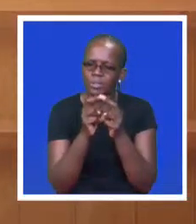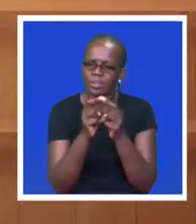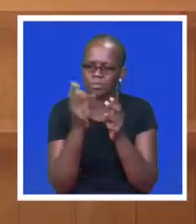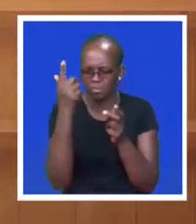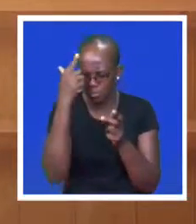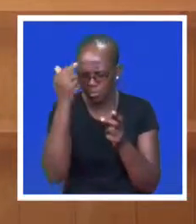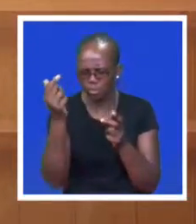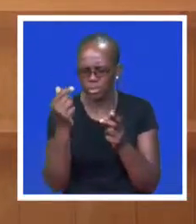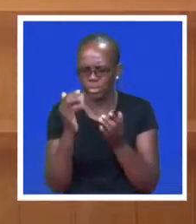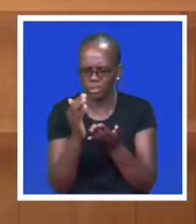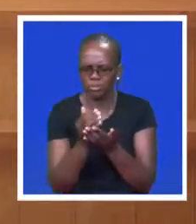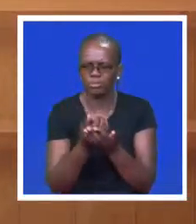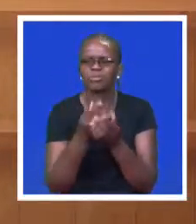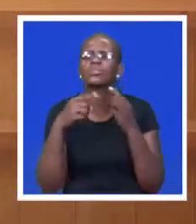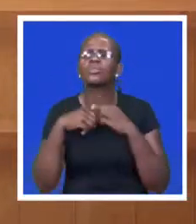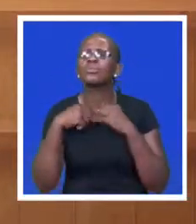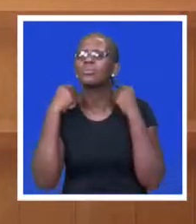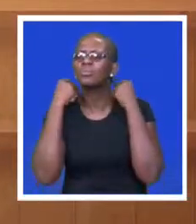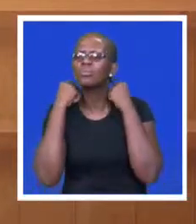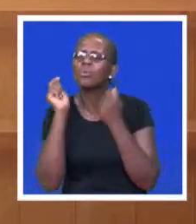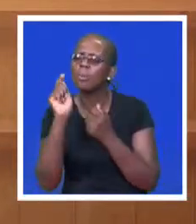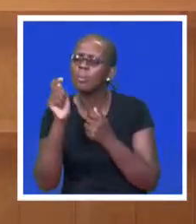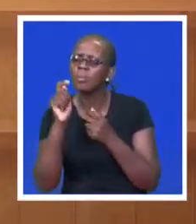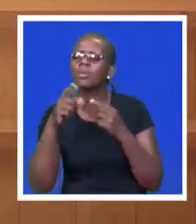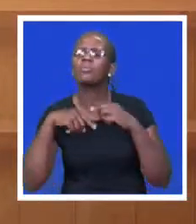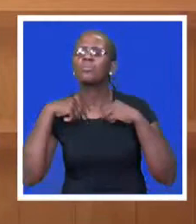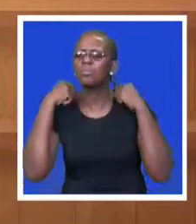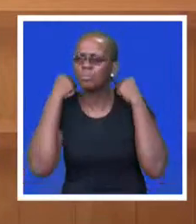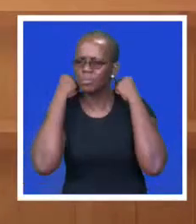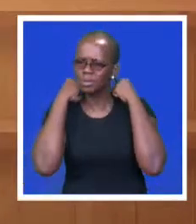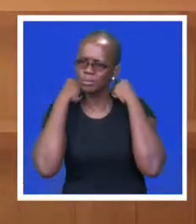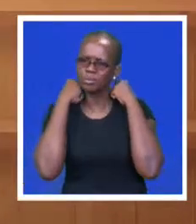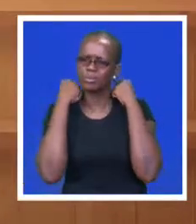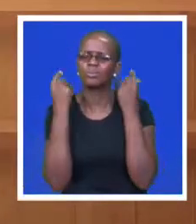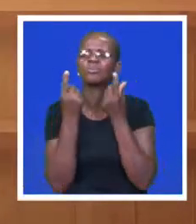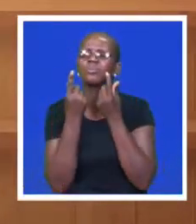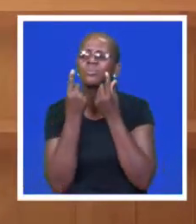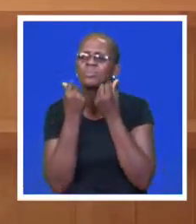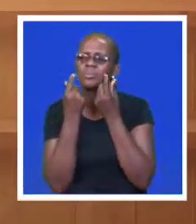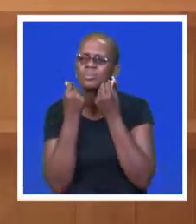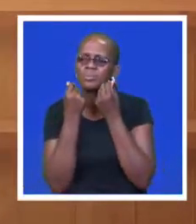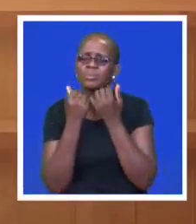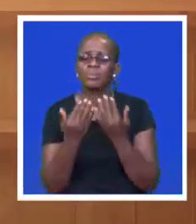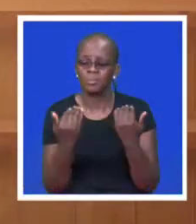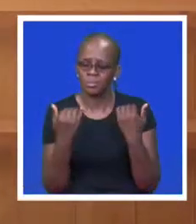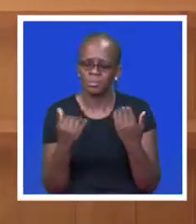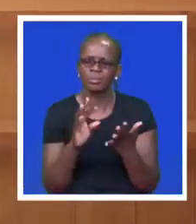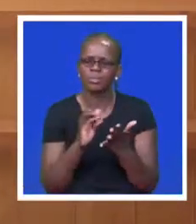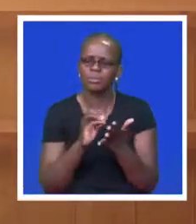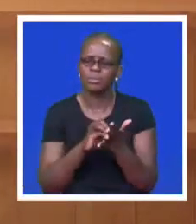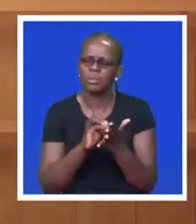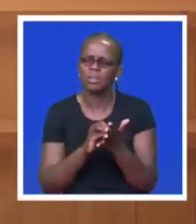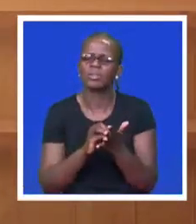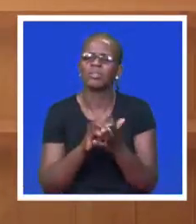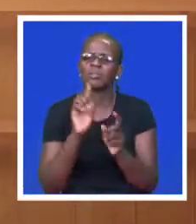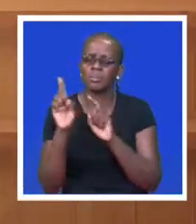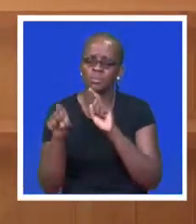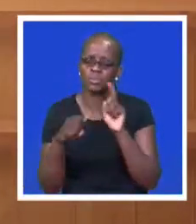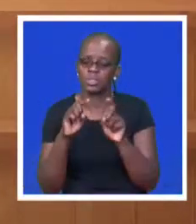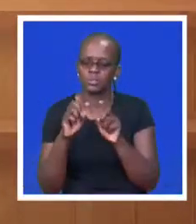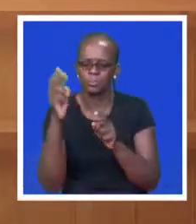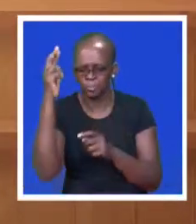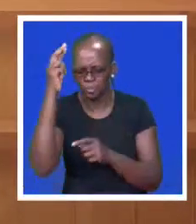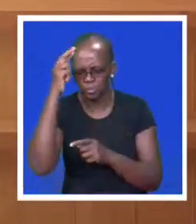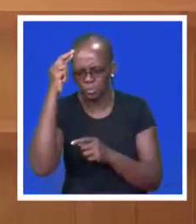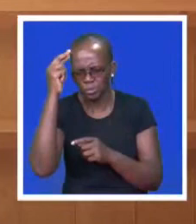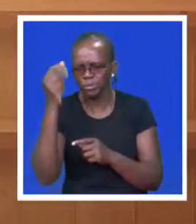his neck. So now here are some questions, dear Lena. Remember, I said Today we are not just reading for fun. We shall read